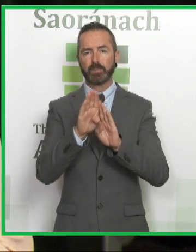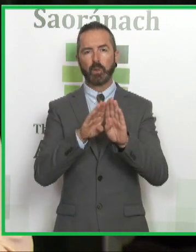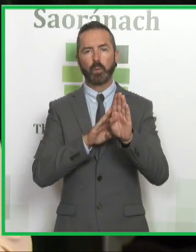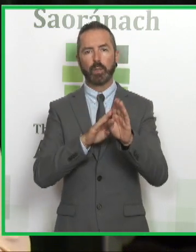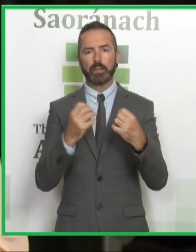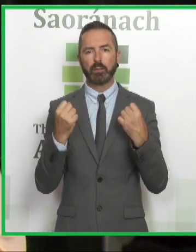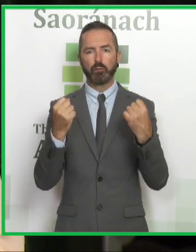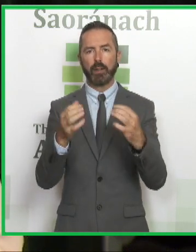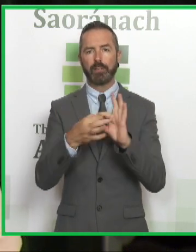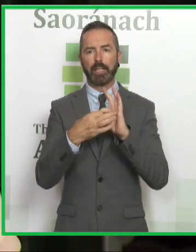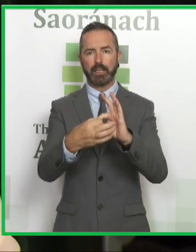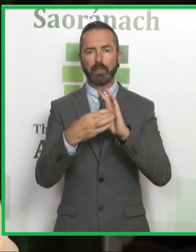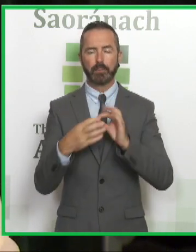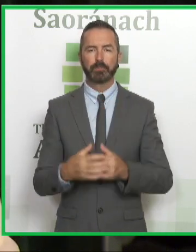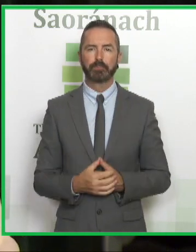the drive liaison.